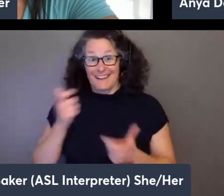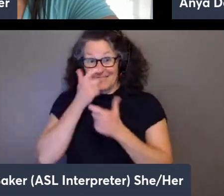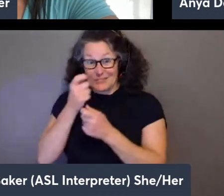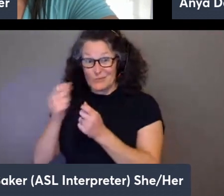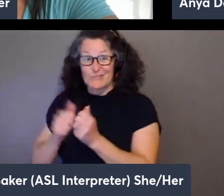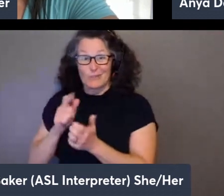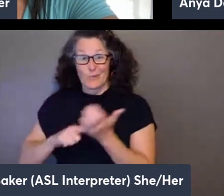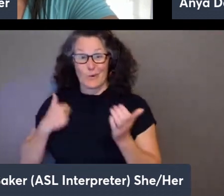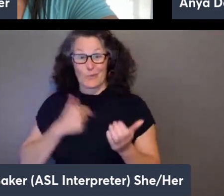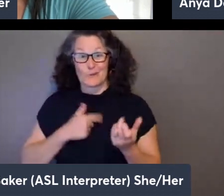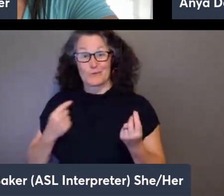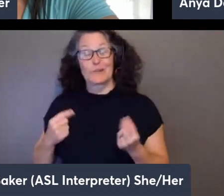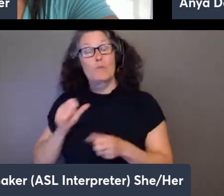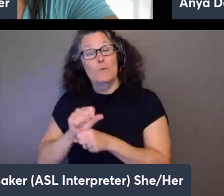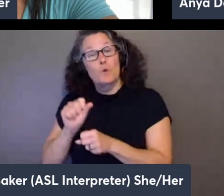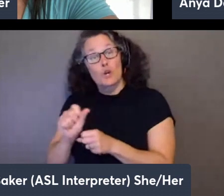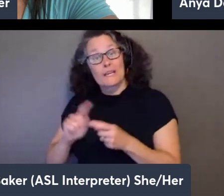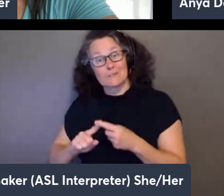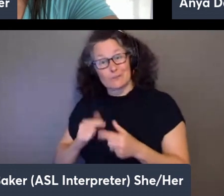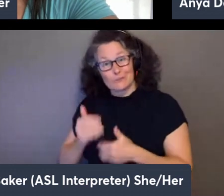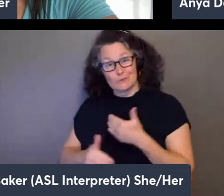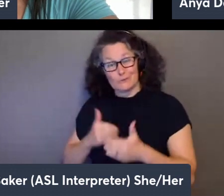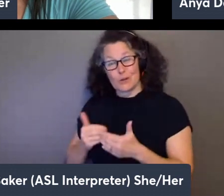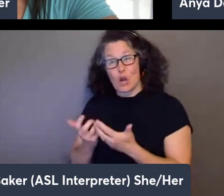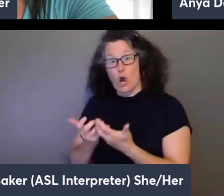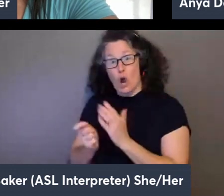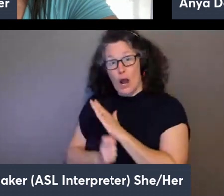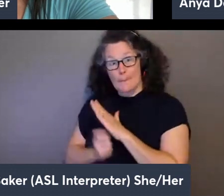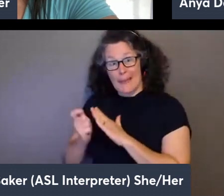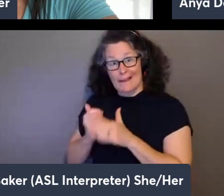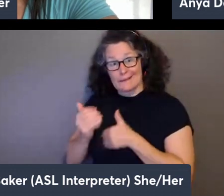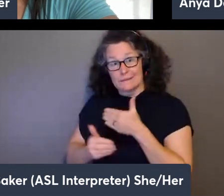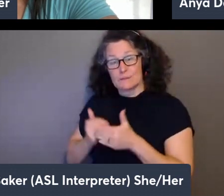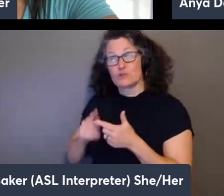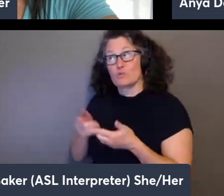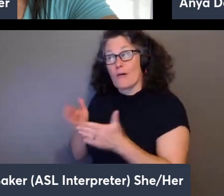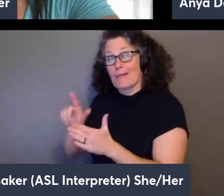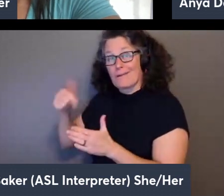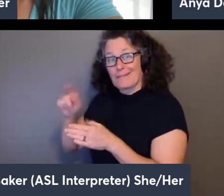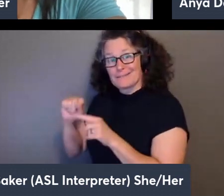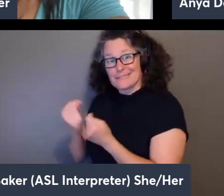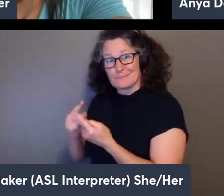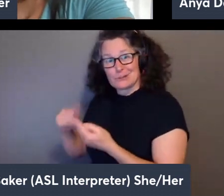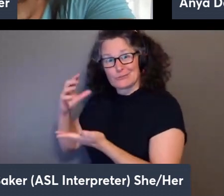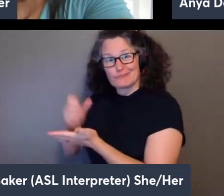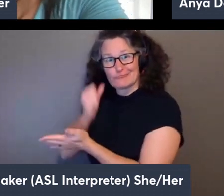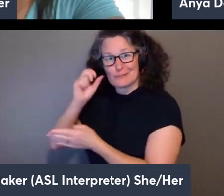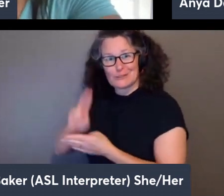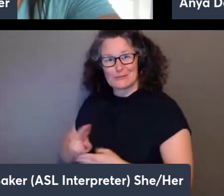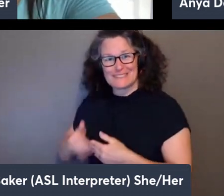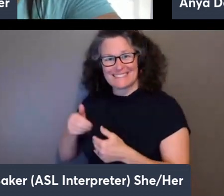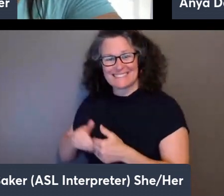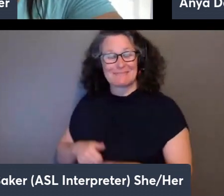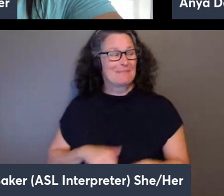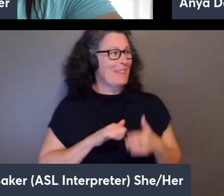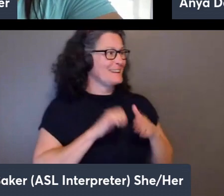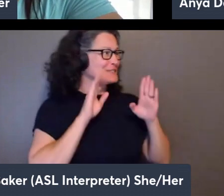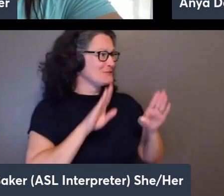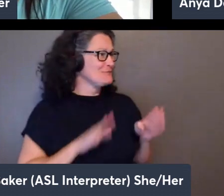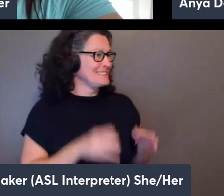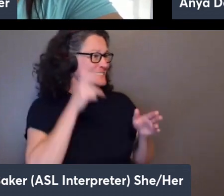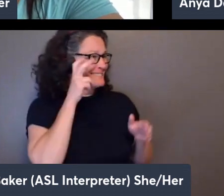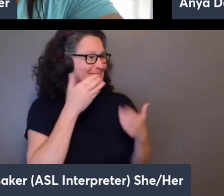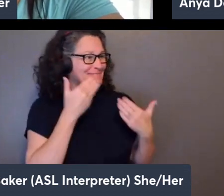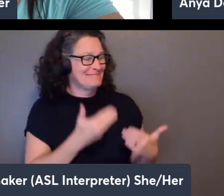creating that automation to allow other teams to be able to use it easily. Awesome. That's great to hear. Thank you. Yeah, thank you